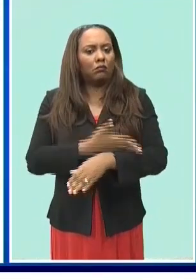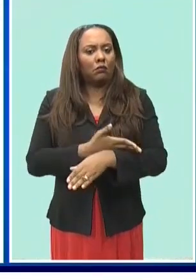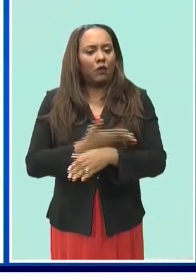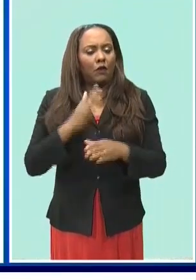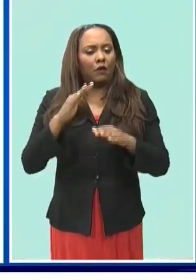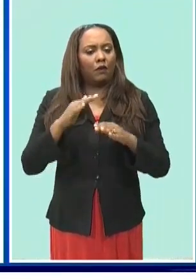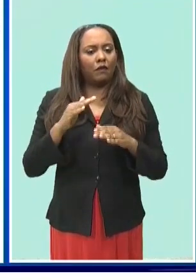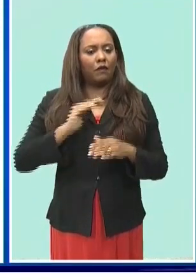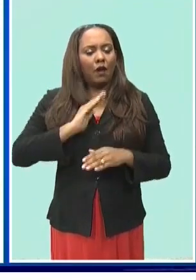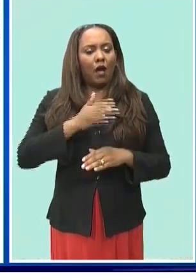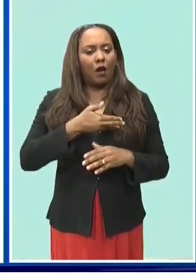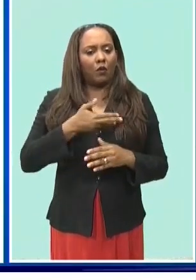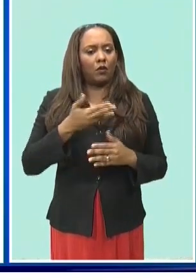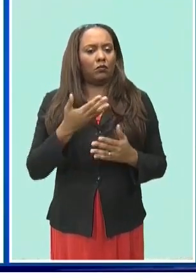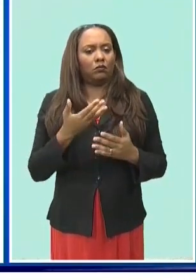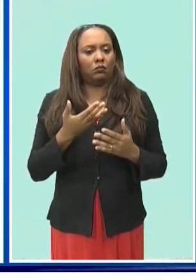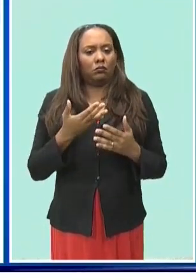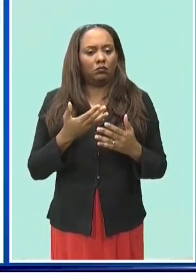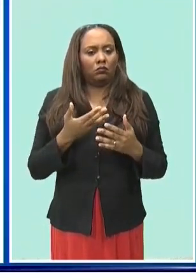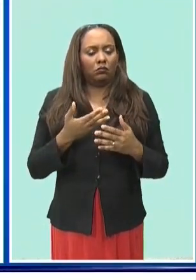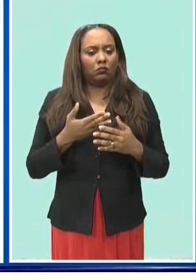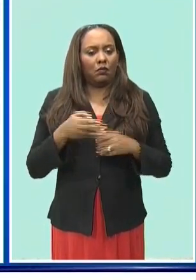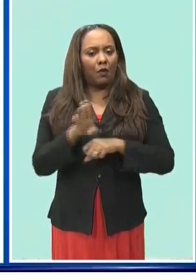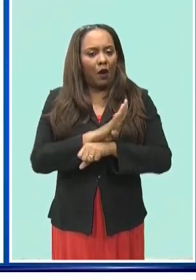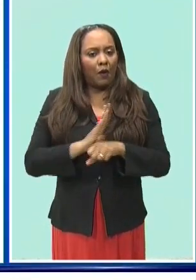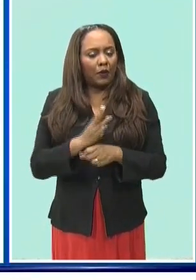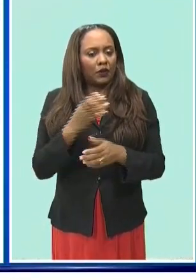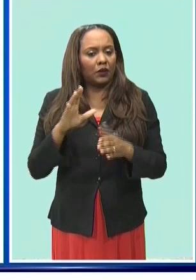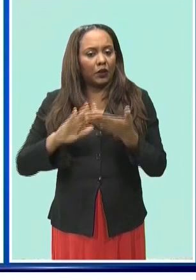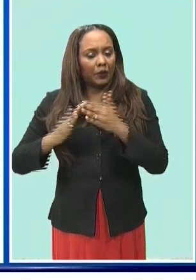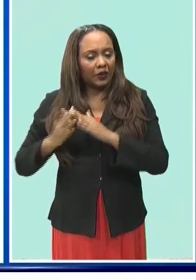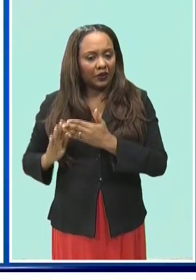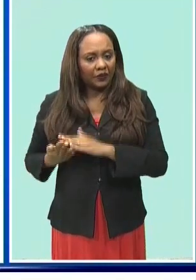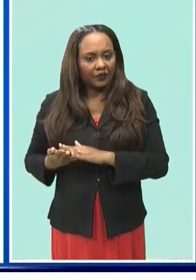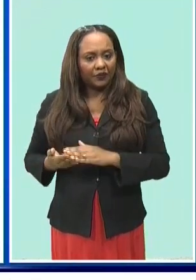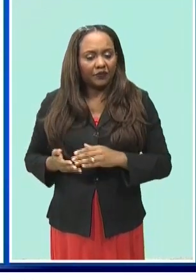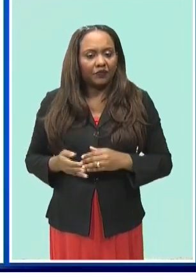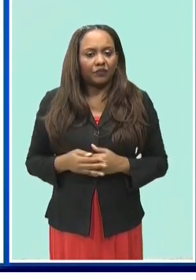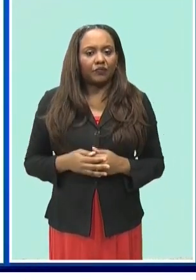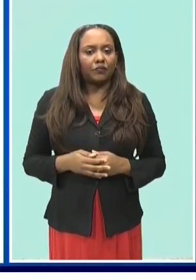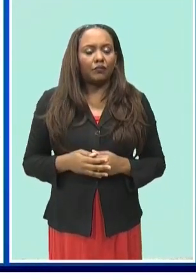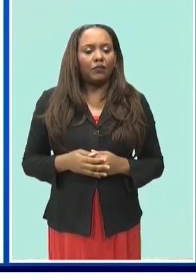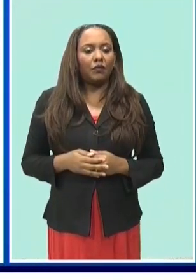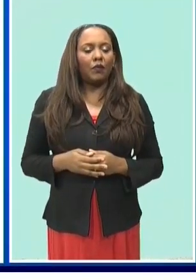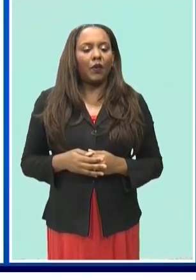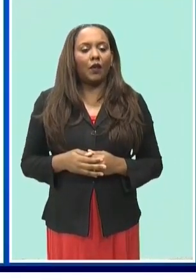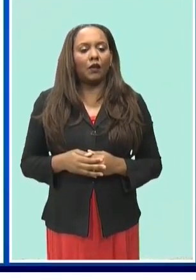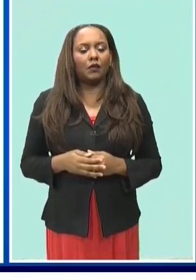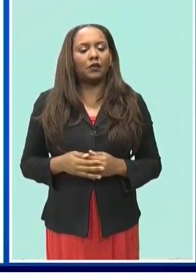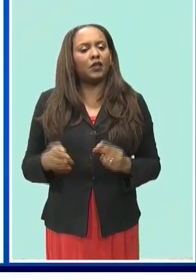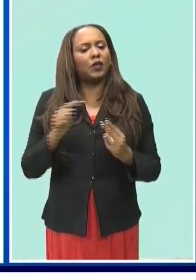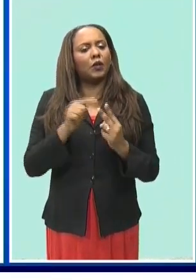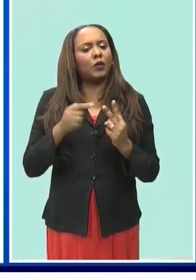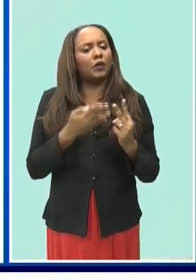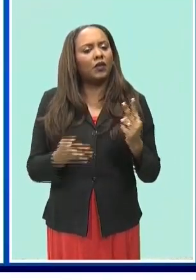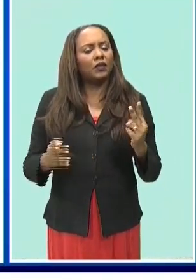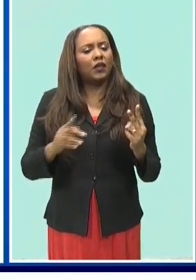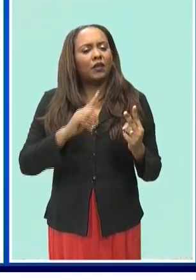In reviewing your interests of the Foundation charity, there are two areas that stand out with